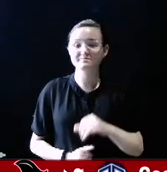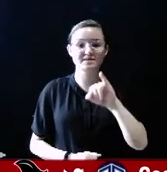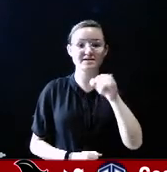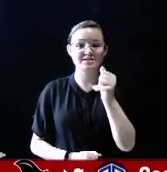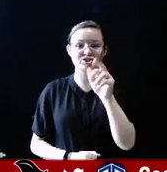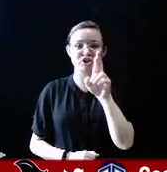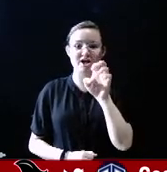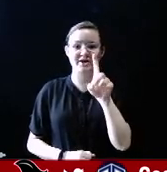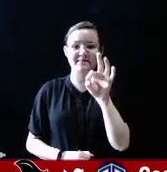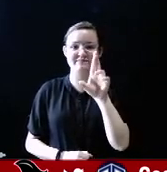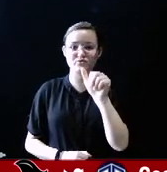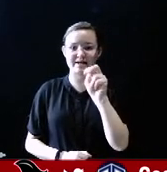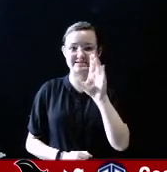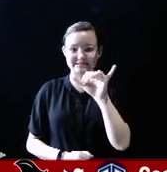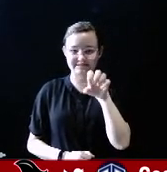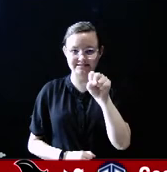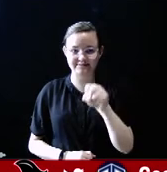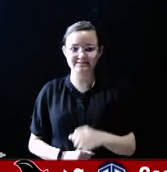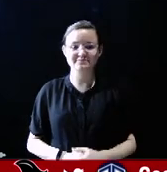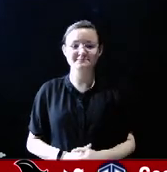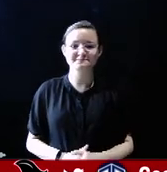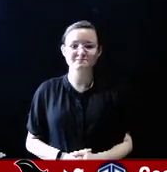Jared Francis.